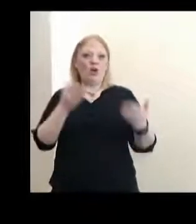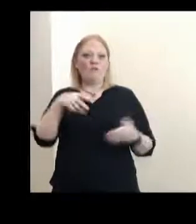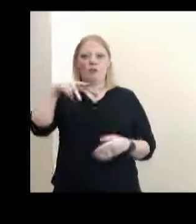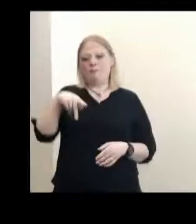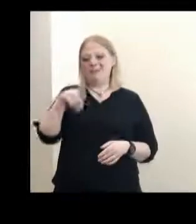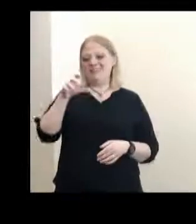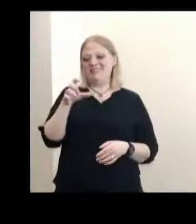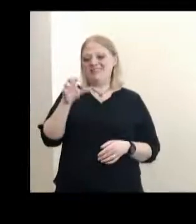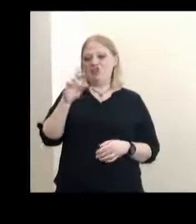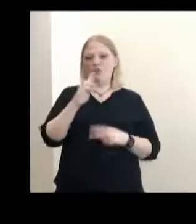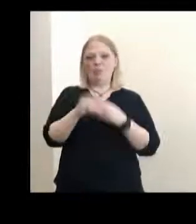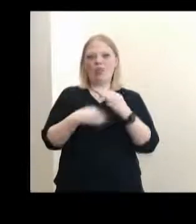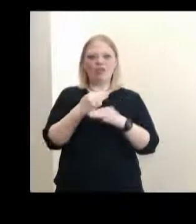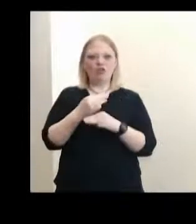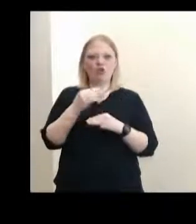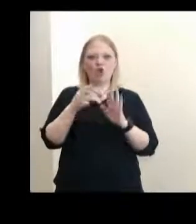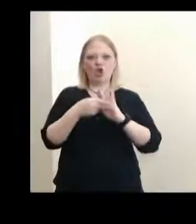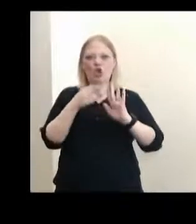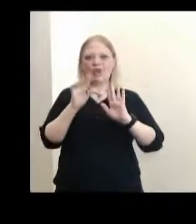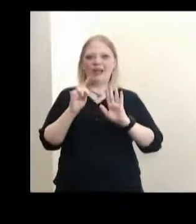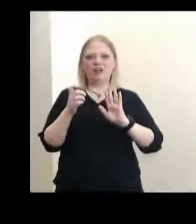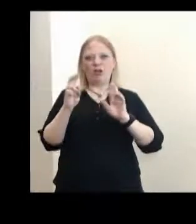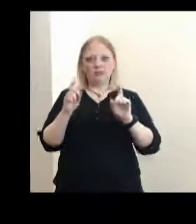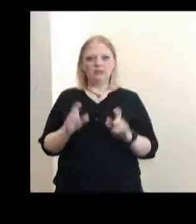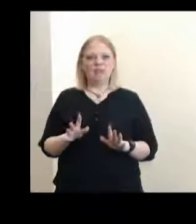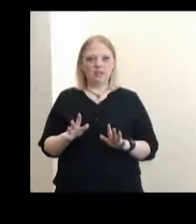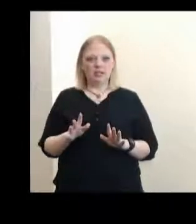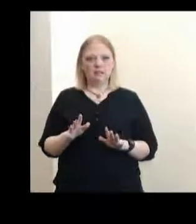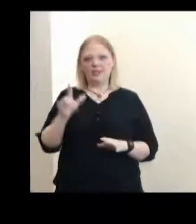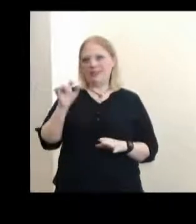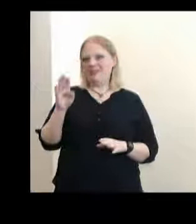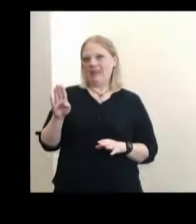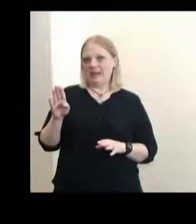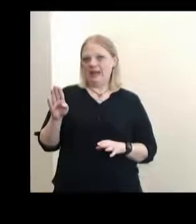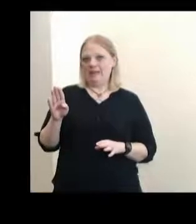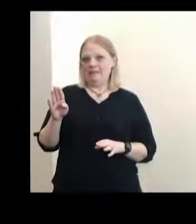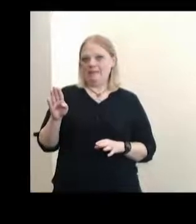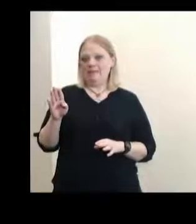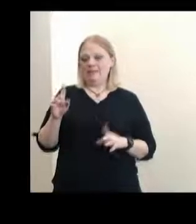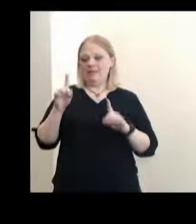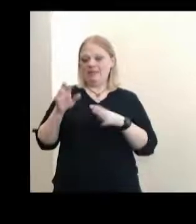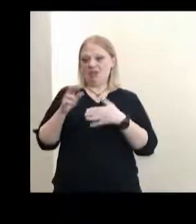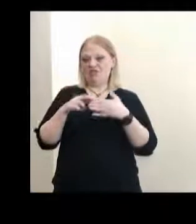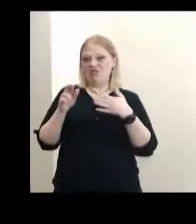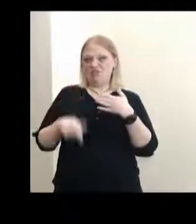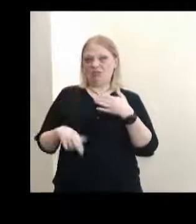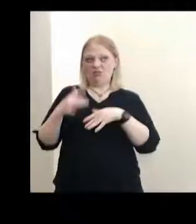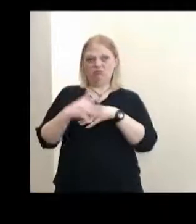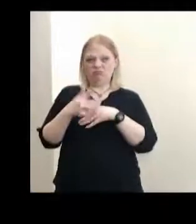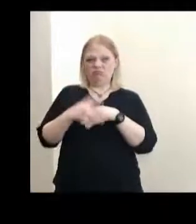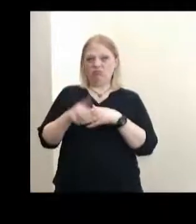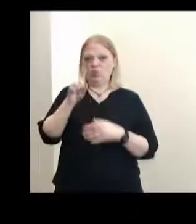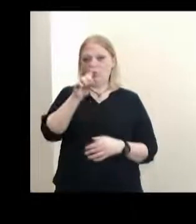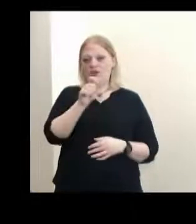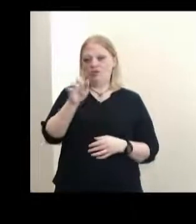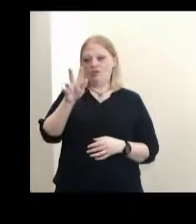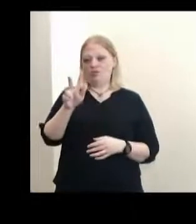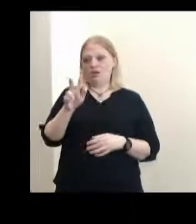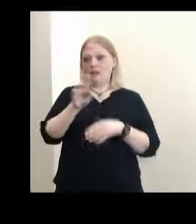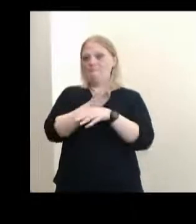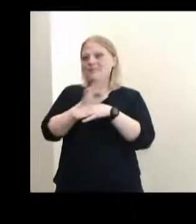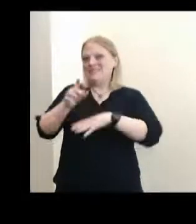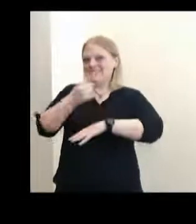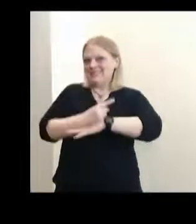PCR or molecular diagnostic testing at our lab, and those test results are available in 1 to 3 business